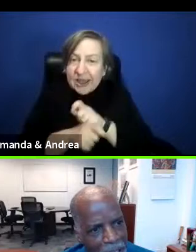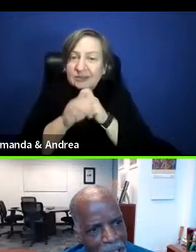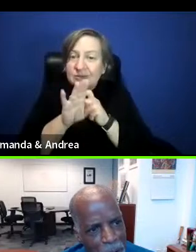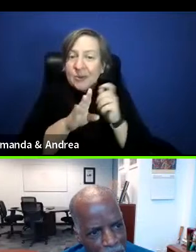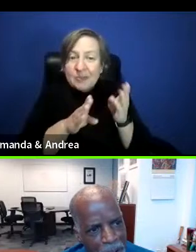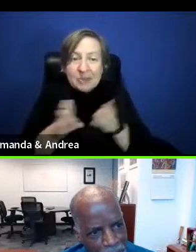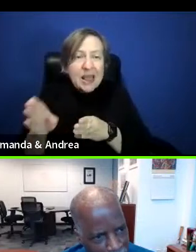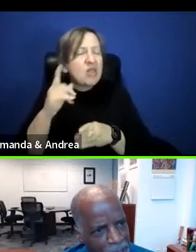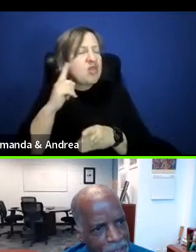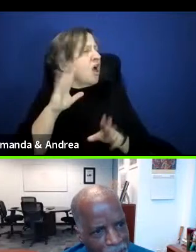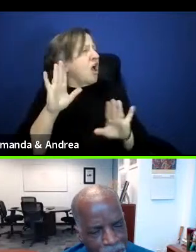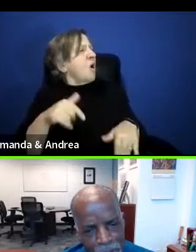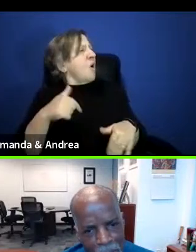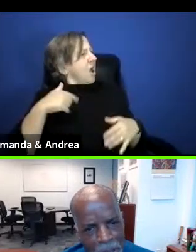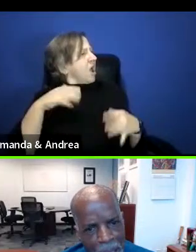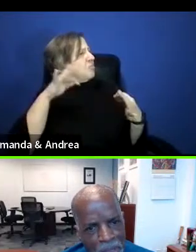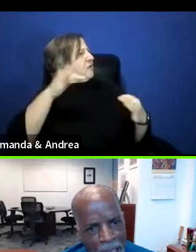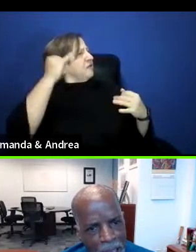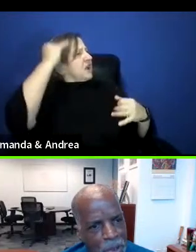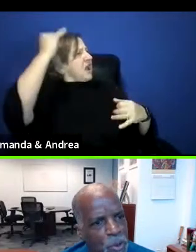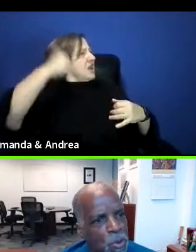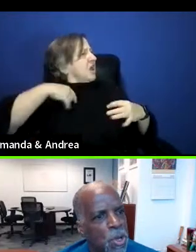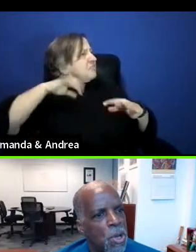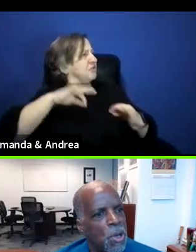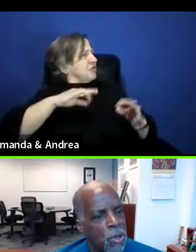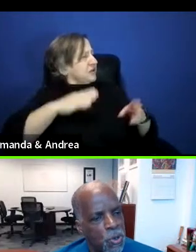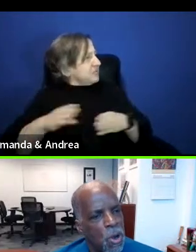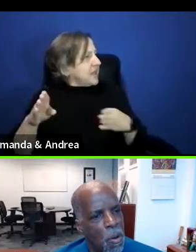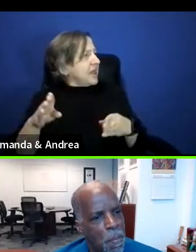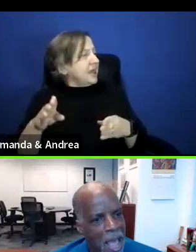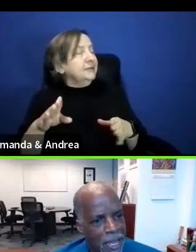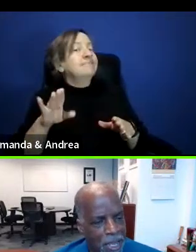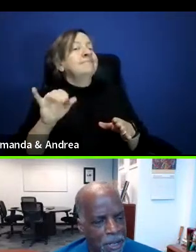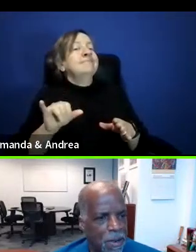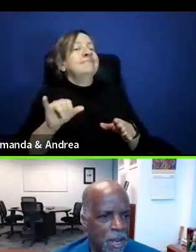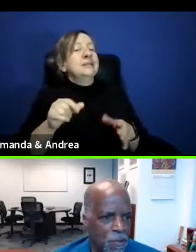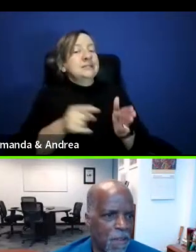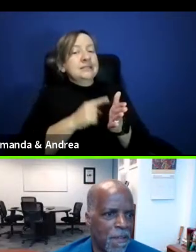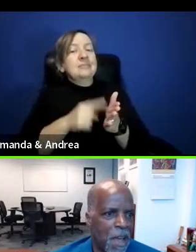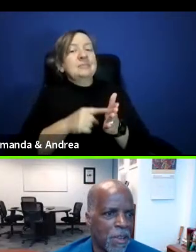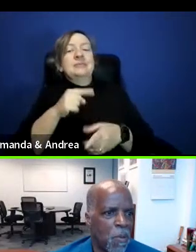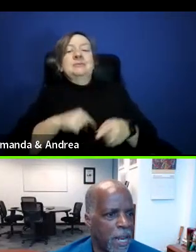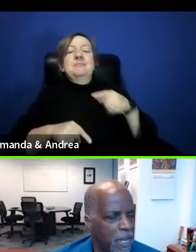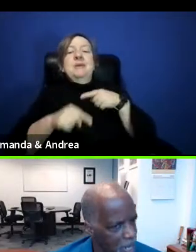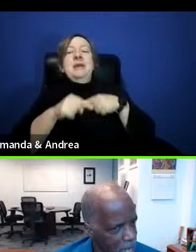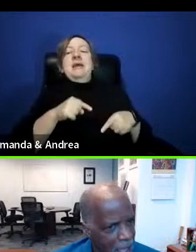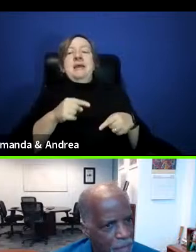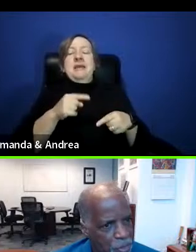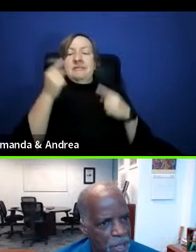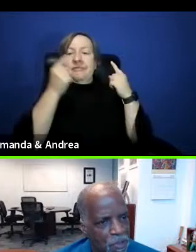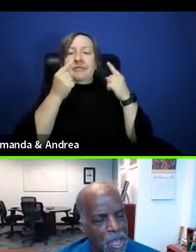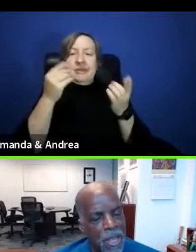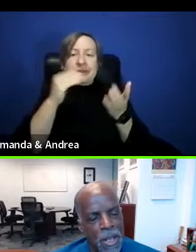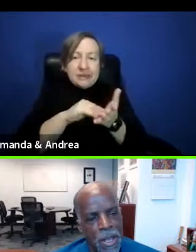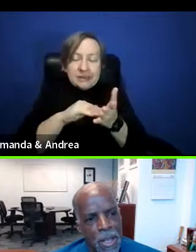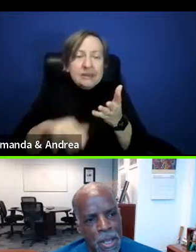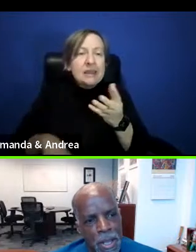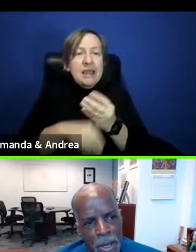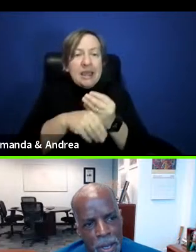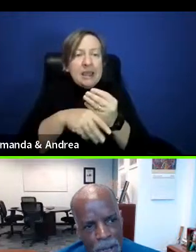think you have perfect things, and you sometimes have to go back and reevaluate and add things